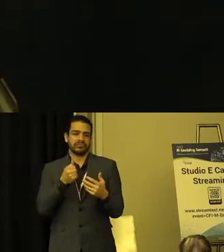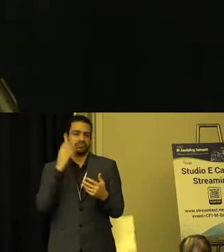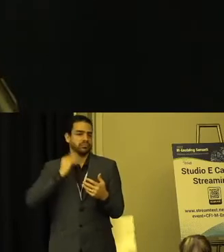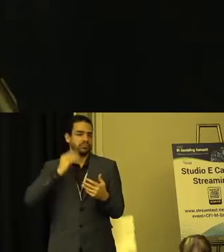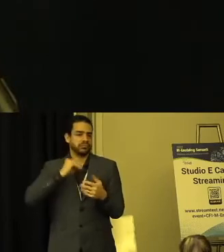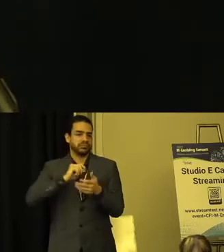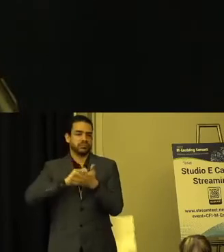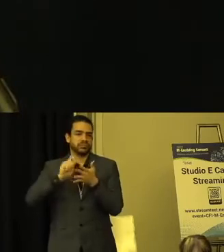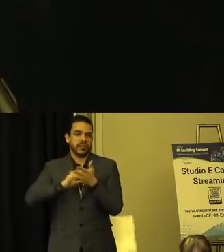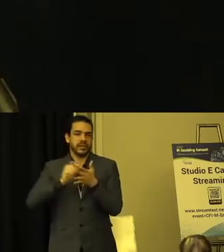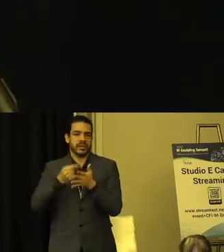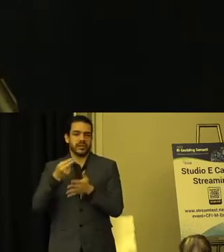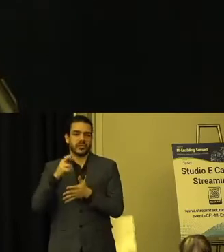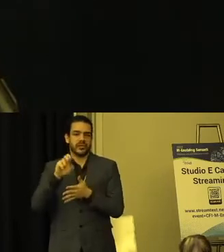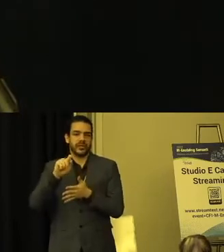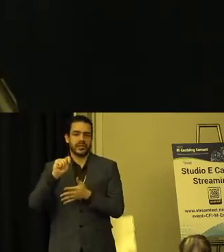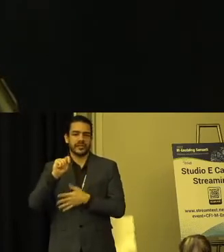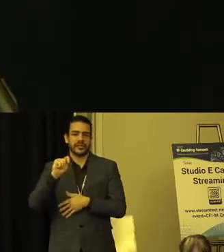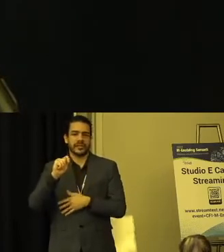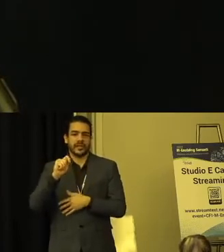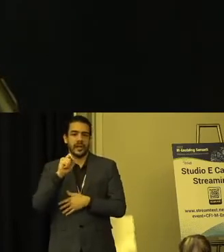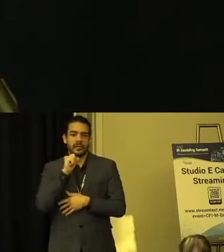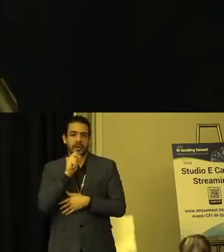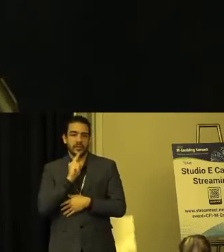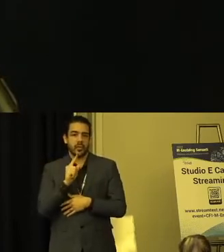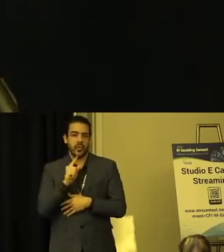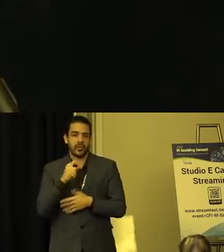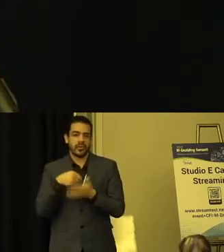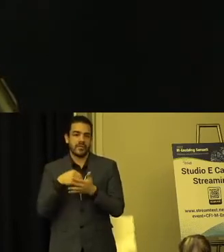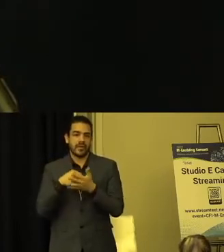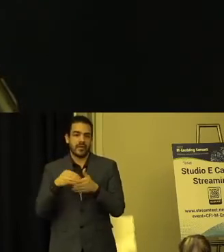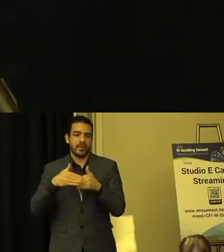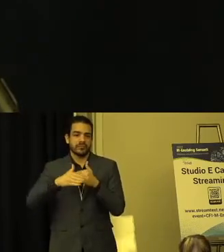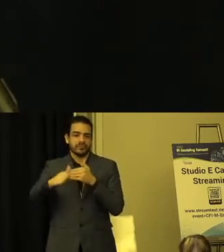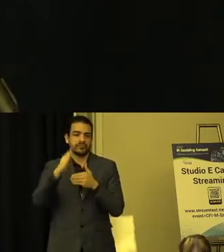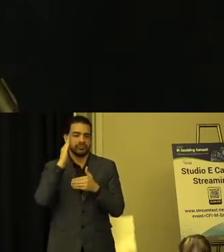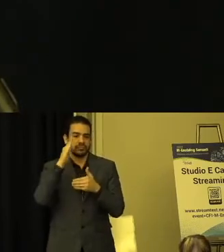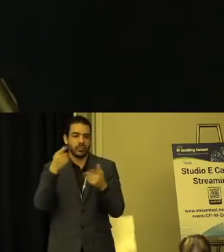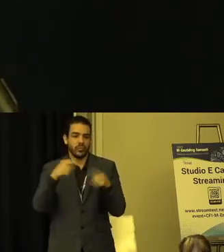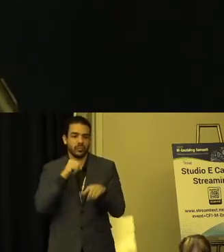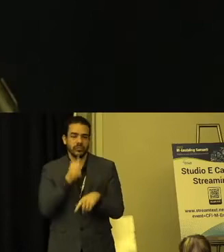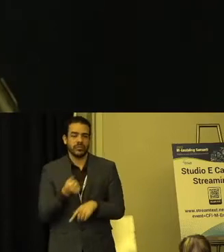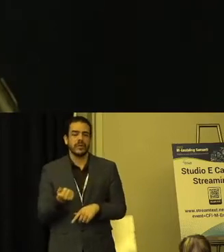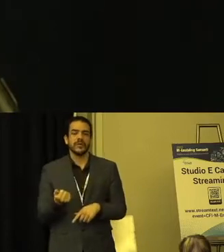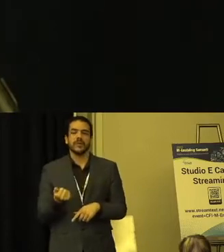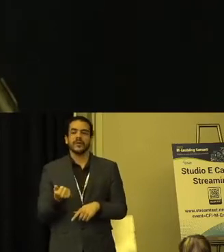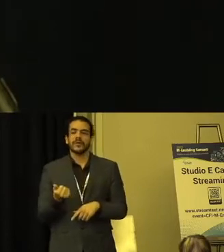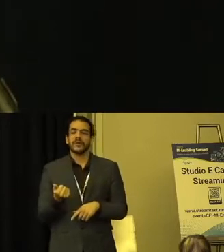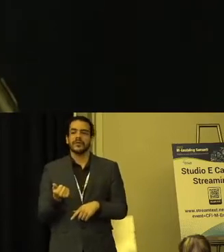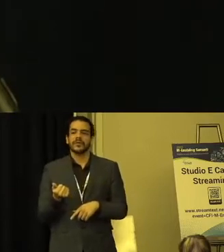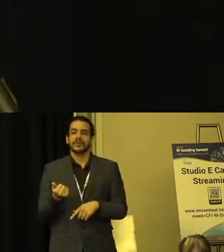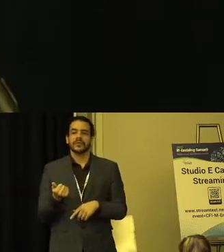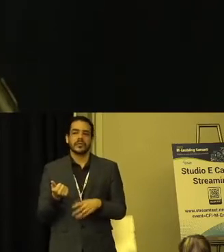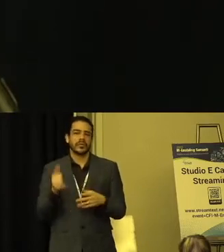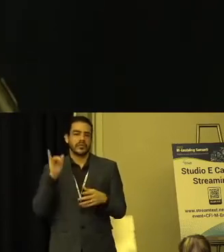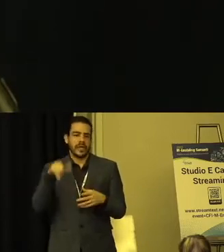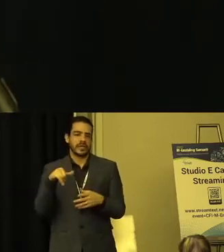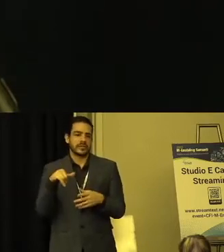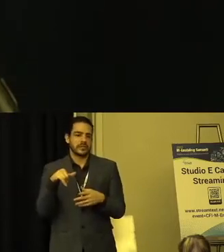we don't know how the funding will work going forward, but it's one of the first things I want to be sorting